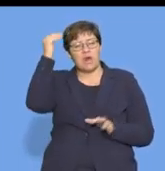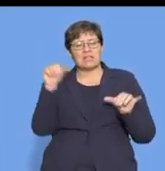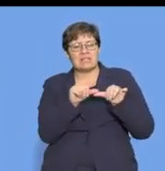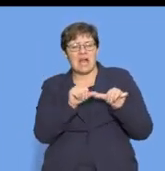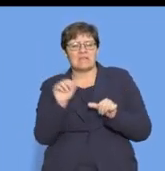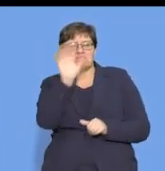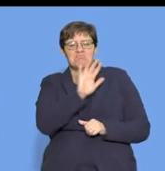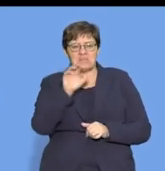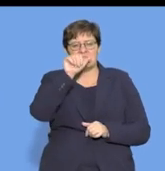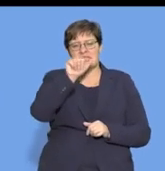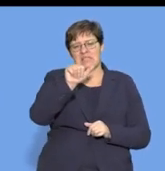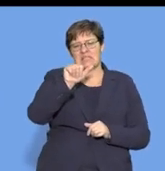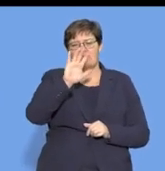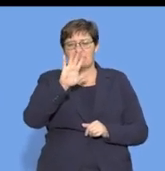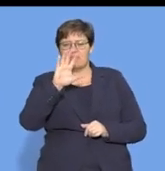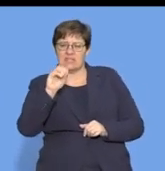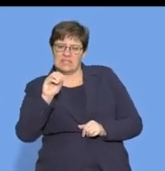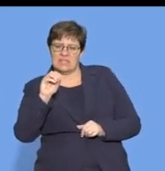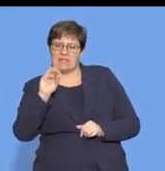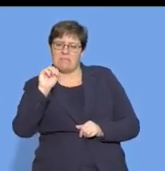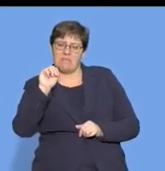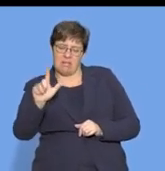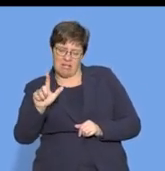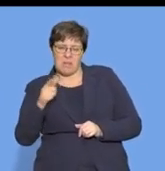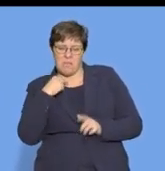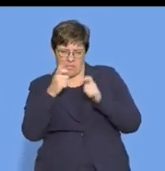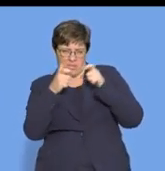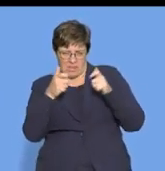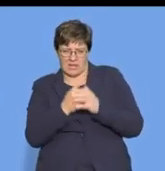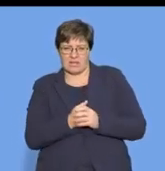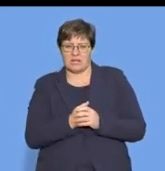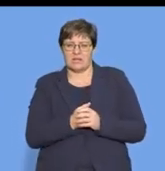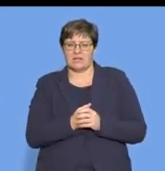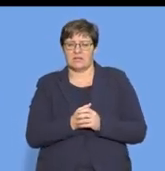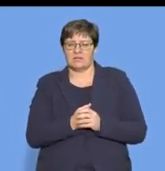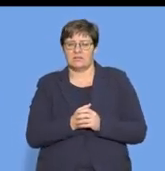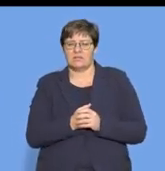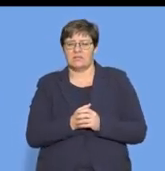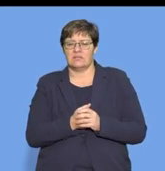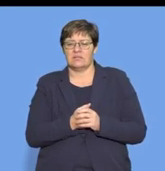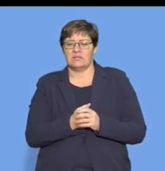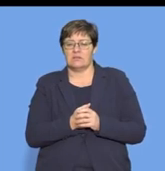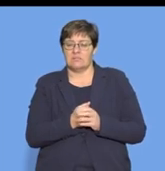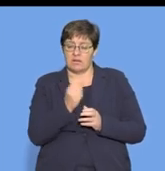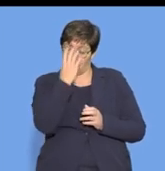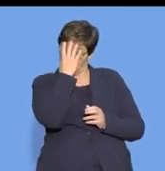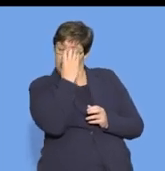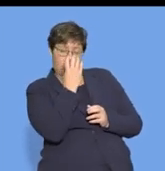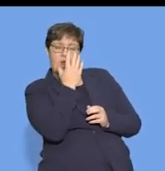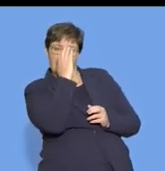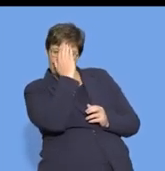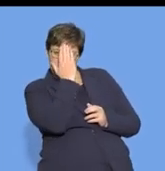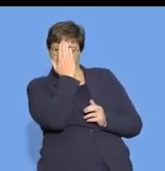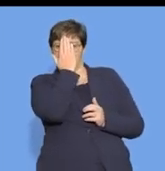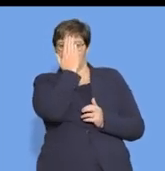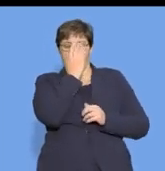average brain size was 650 milliliters, so it's getting slightly bigger. There was a less prognathous face than apes.